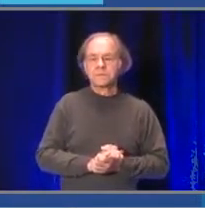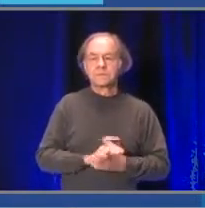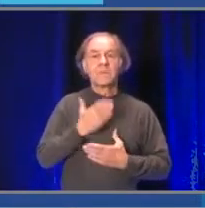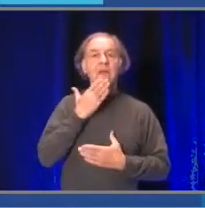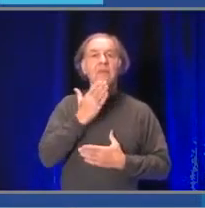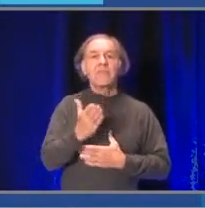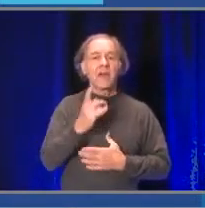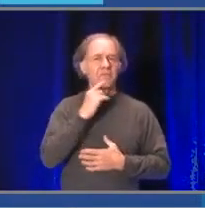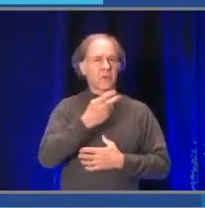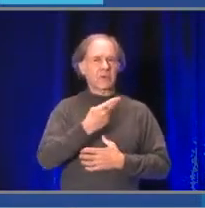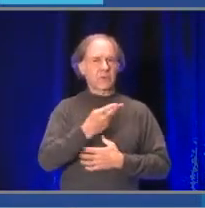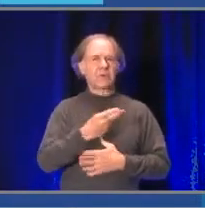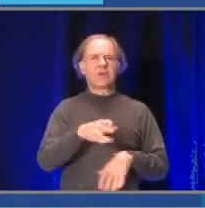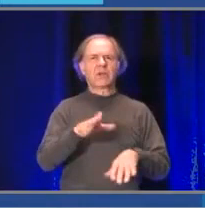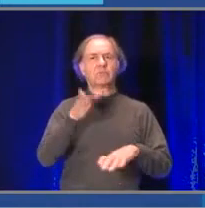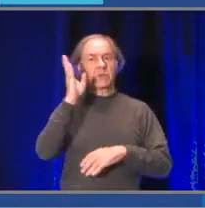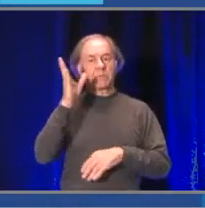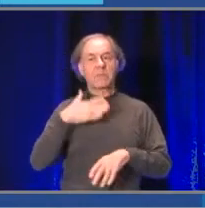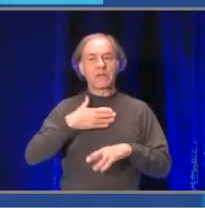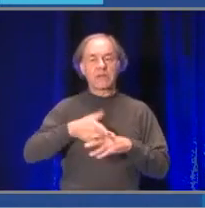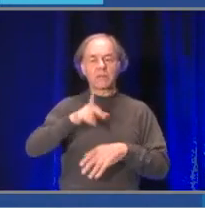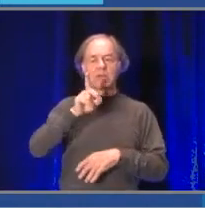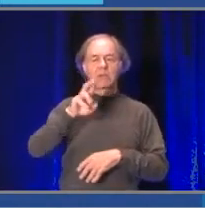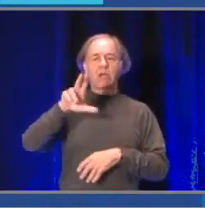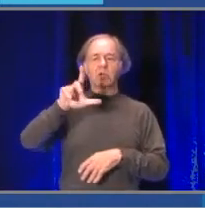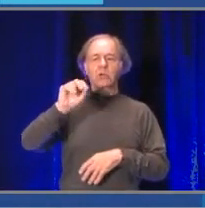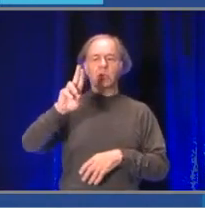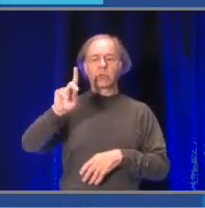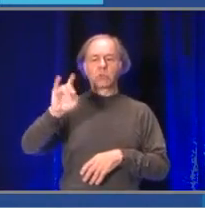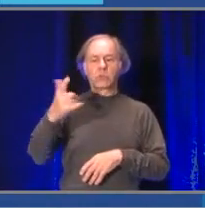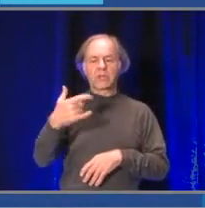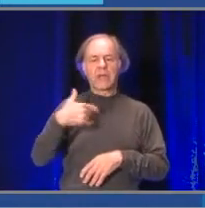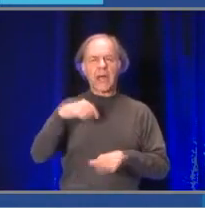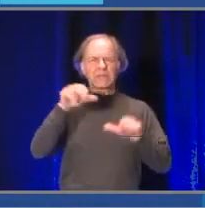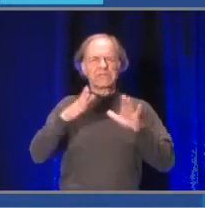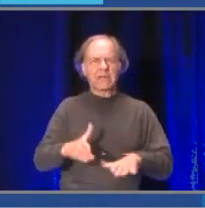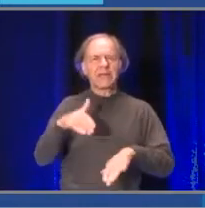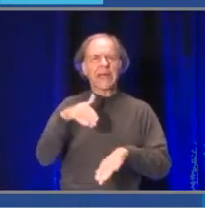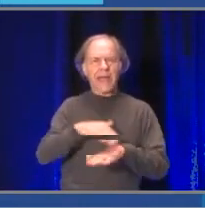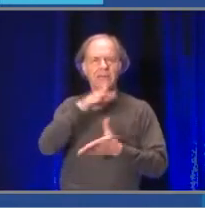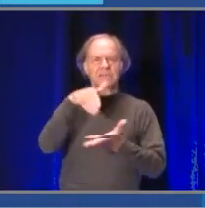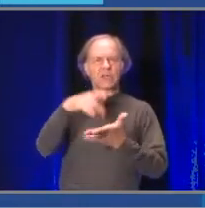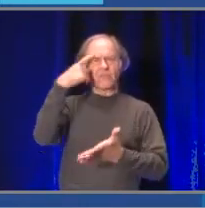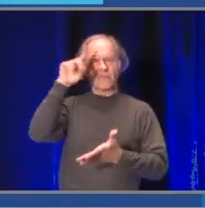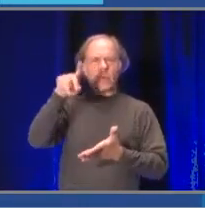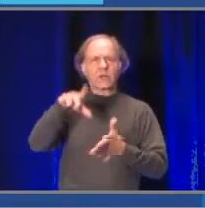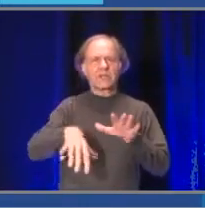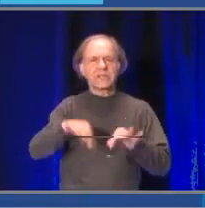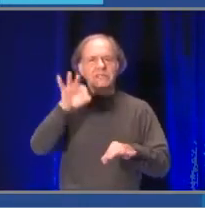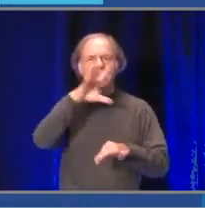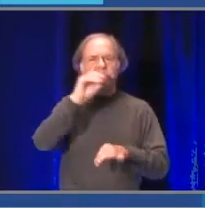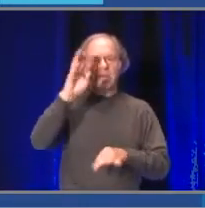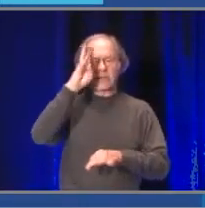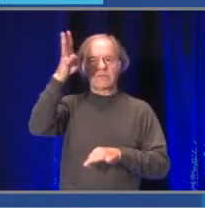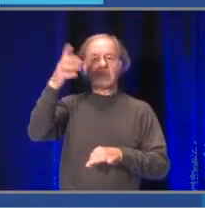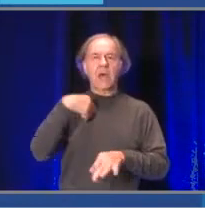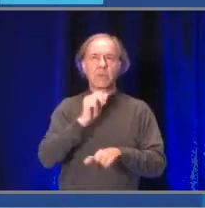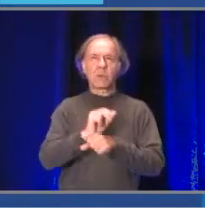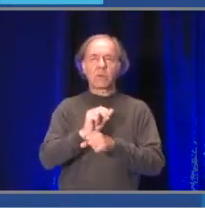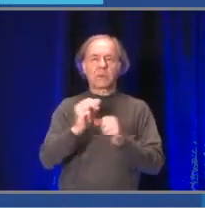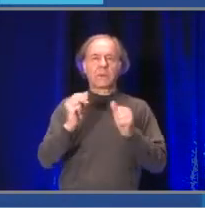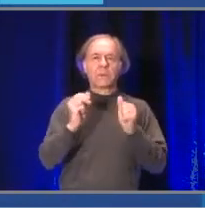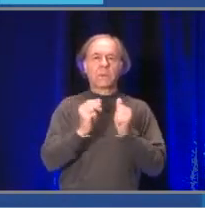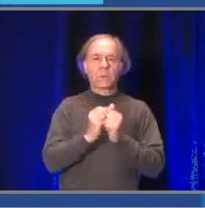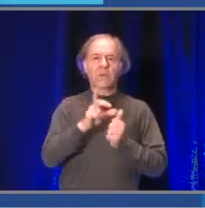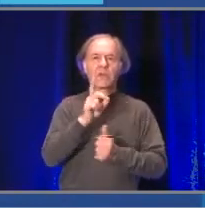Thank you both for your presentation. My name is Dr. Loudig. I am a scientist at the Center for Discovery and Innovation, and I've been working